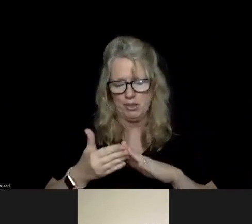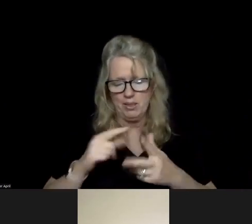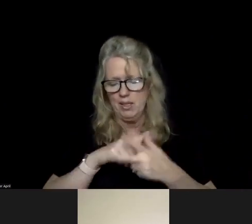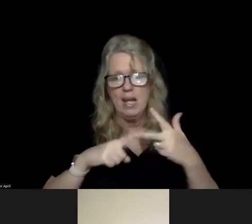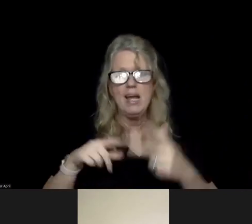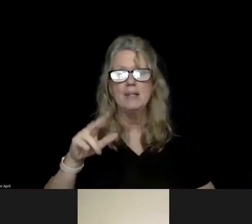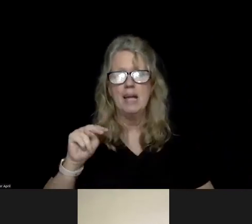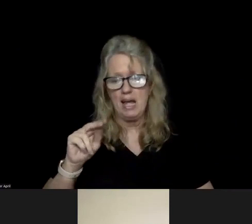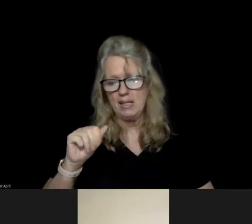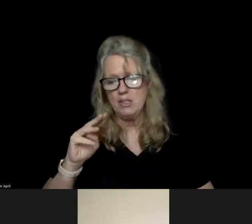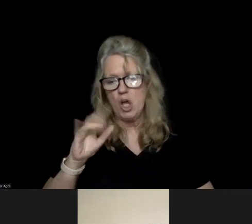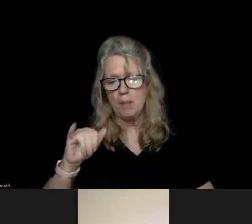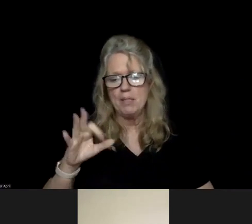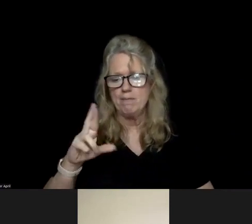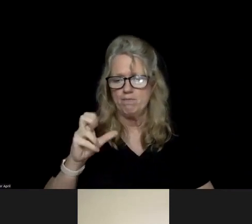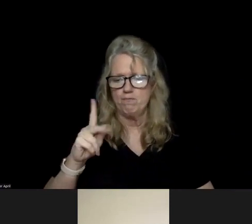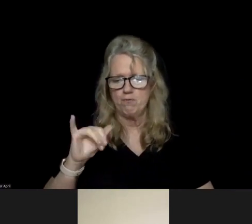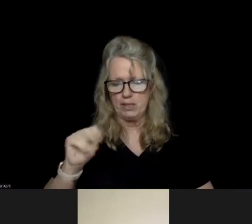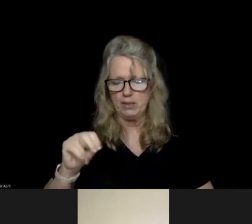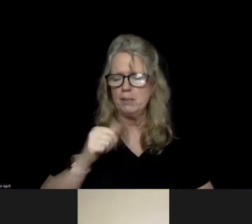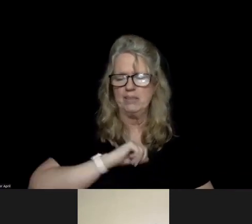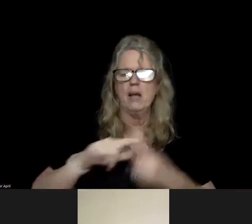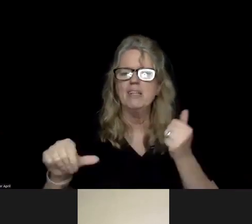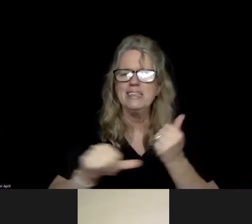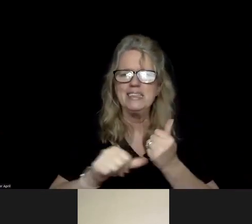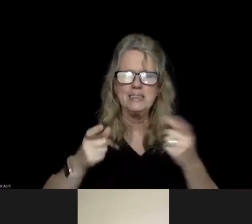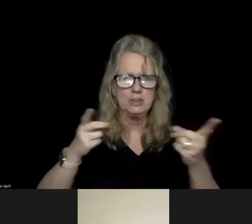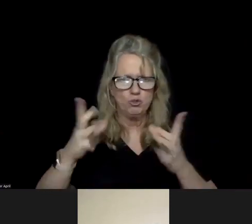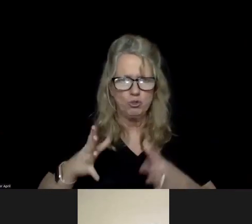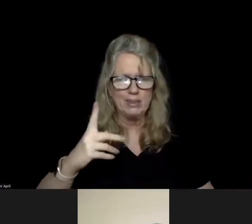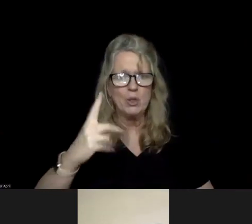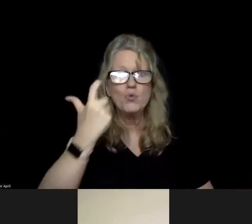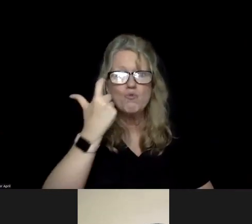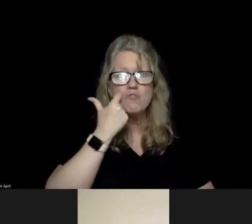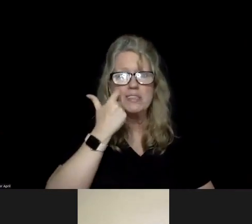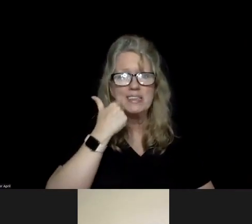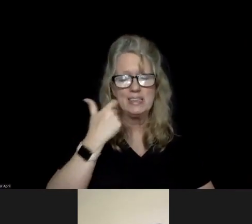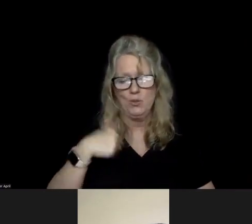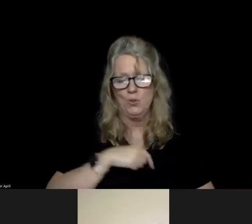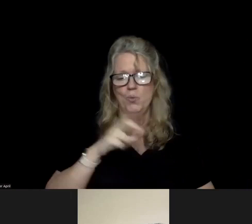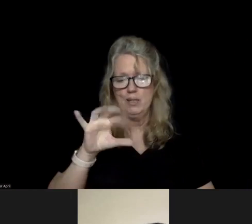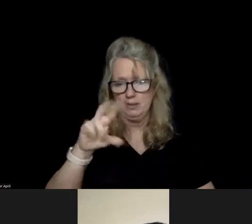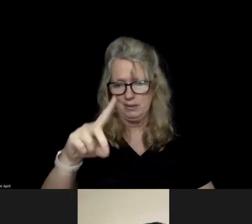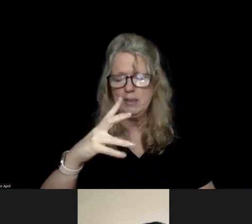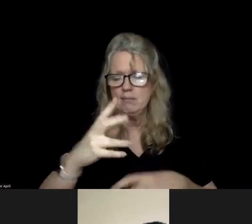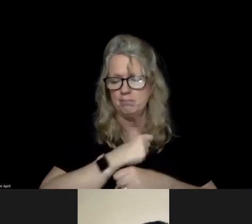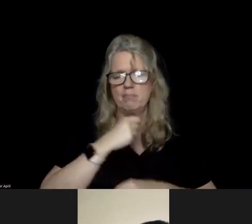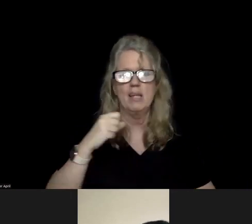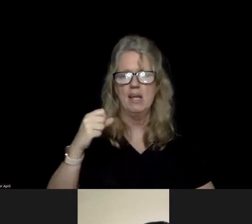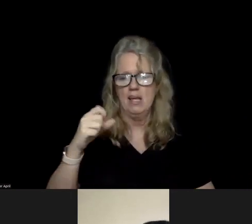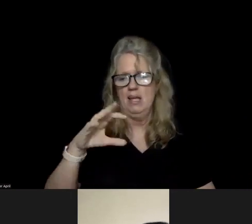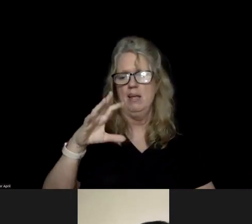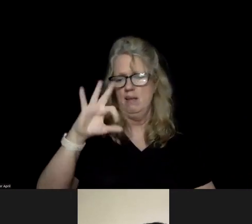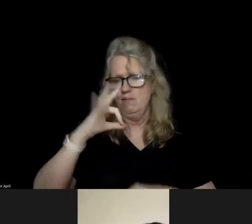NAMI Franklin County, I worked there as the assistant director. We recently did and held a faith